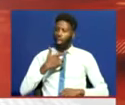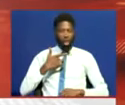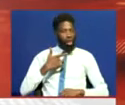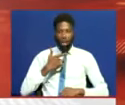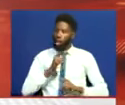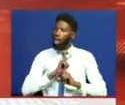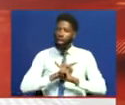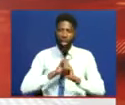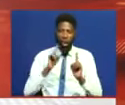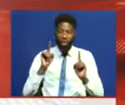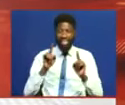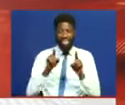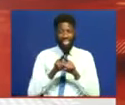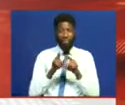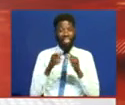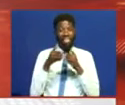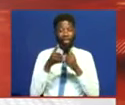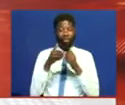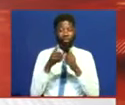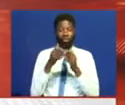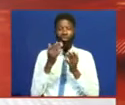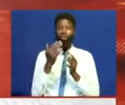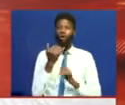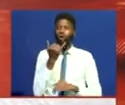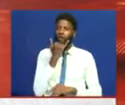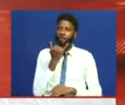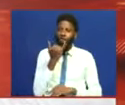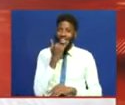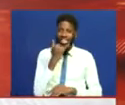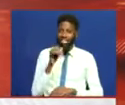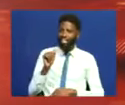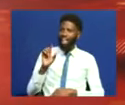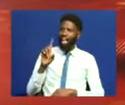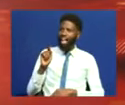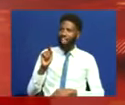we are in the process of bringing it back to Parliament so that